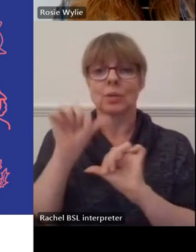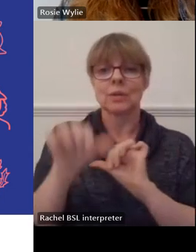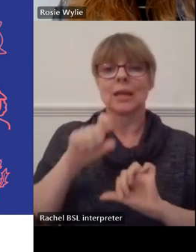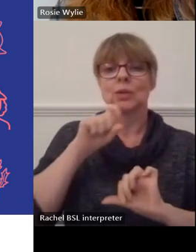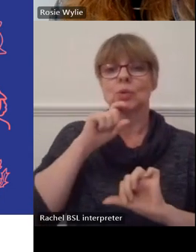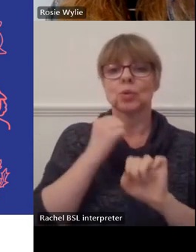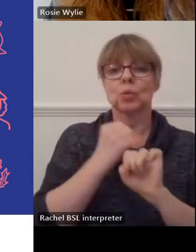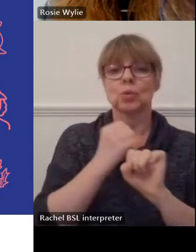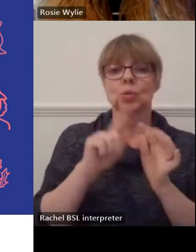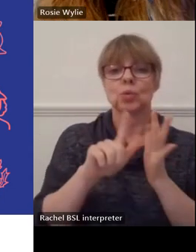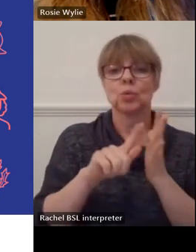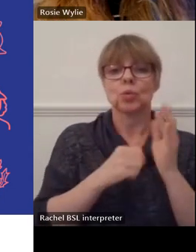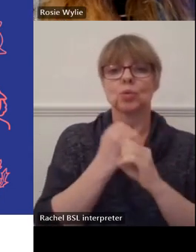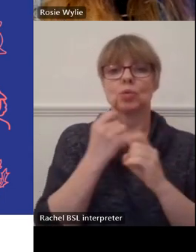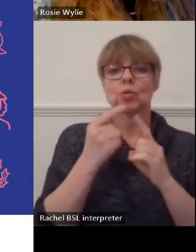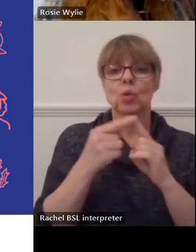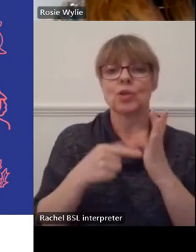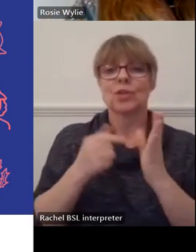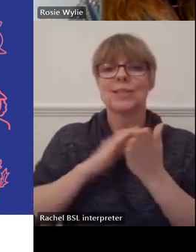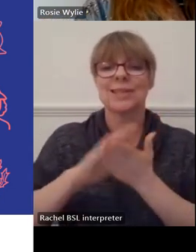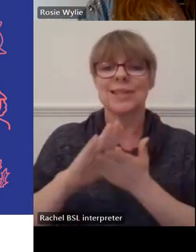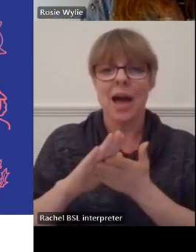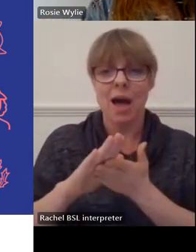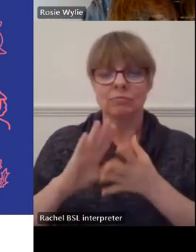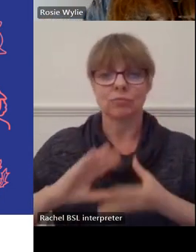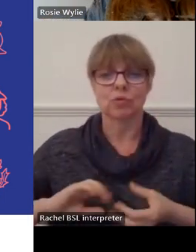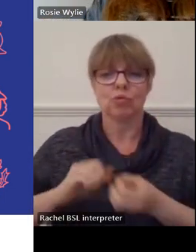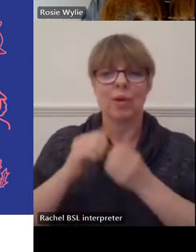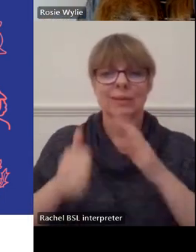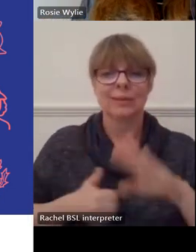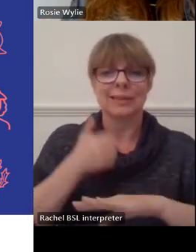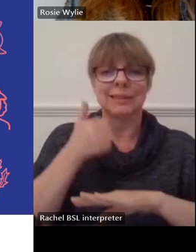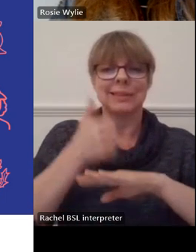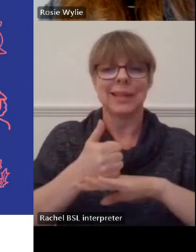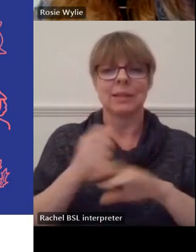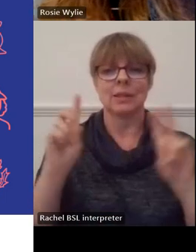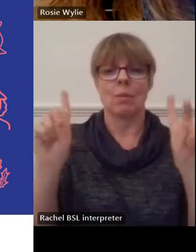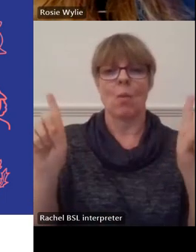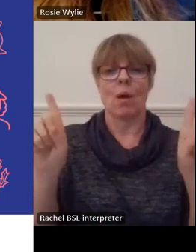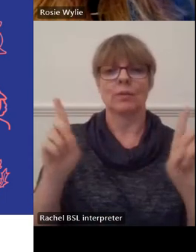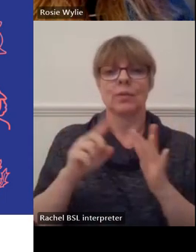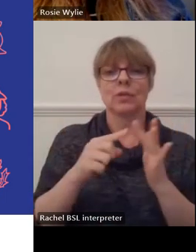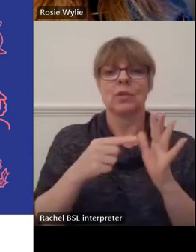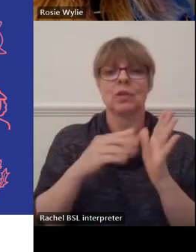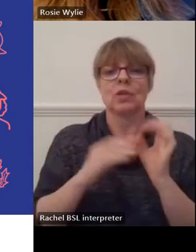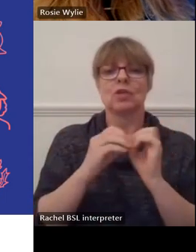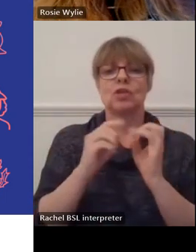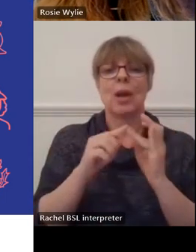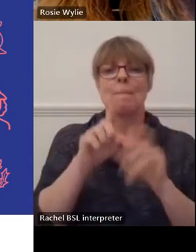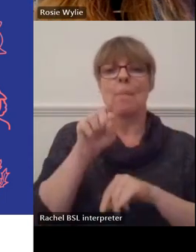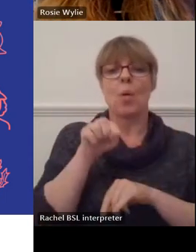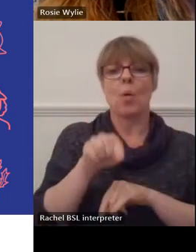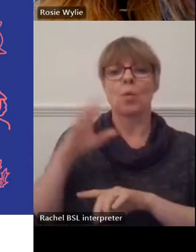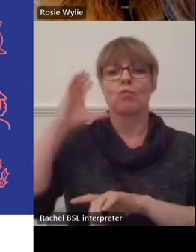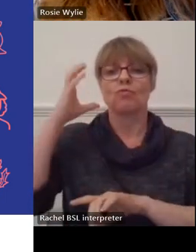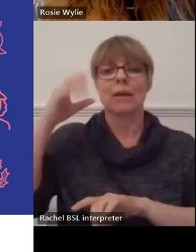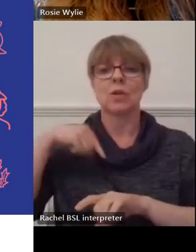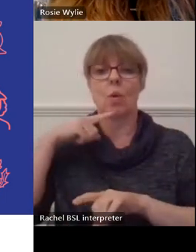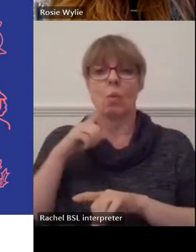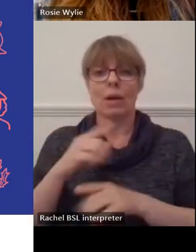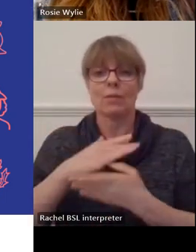and founder of Jambo Radio. And Jambo Radio are one of the partners in the Make Your Mark campaign. And George is going to be